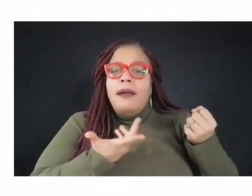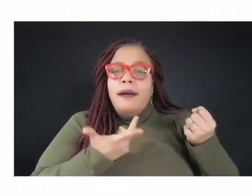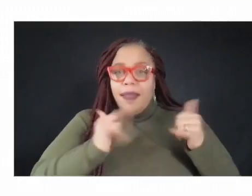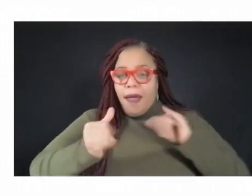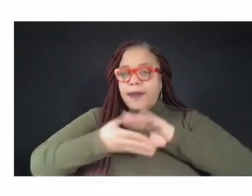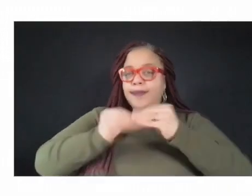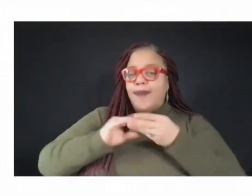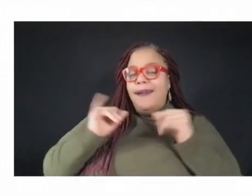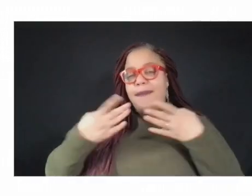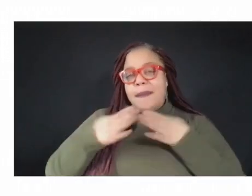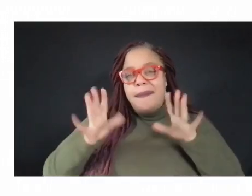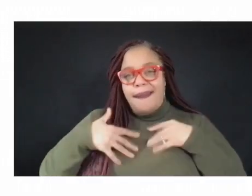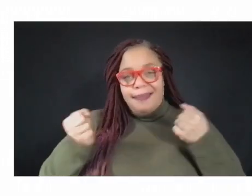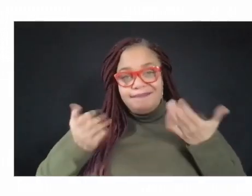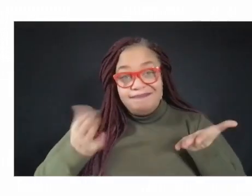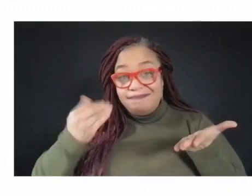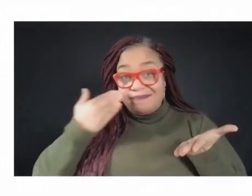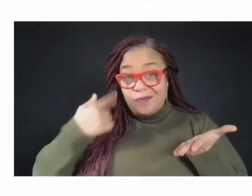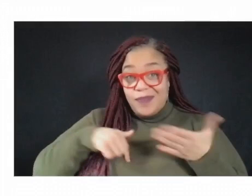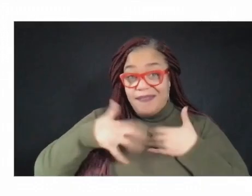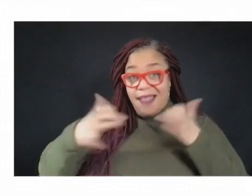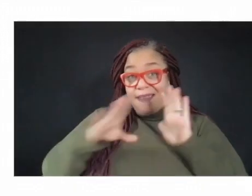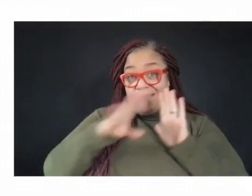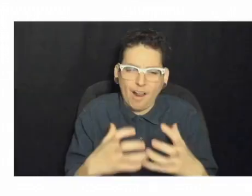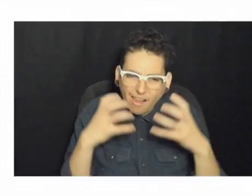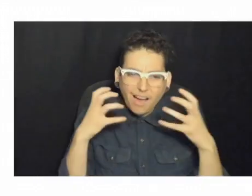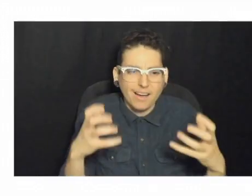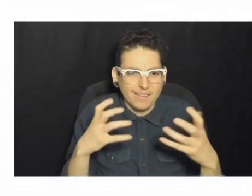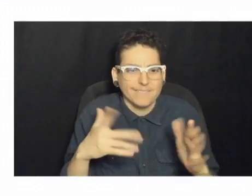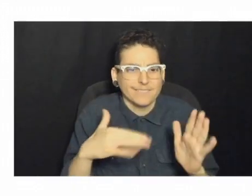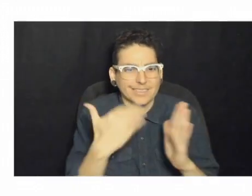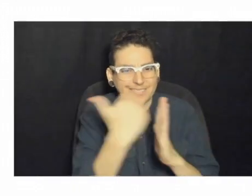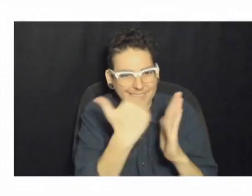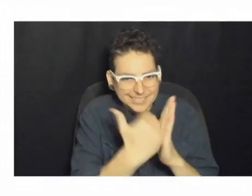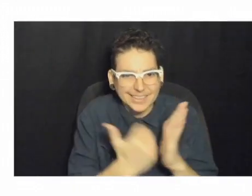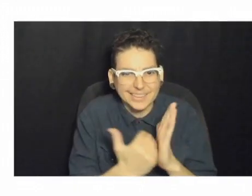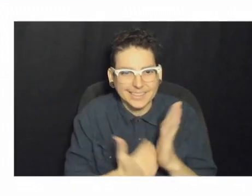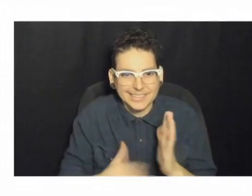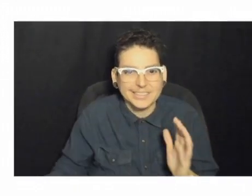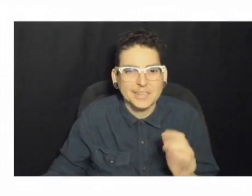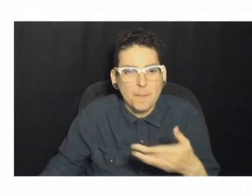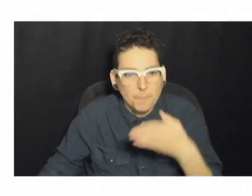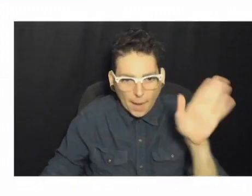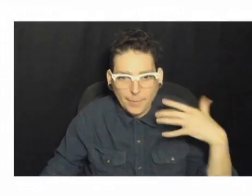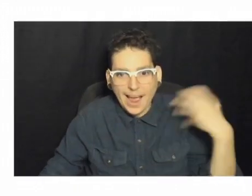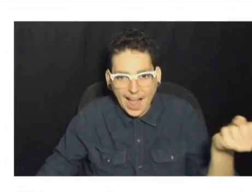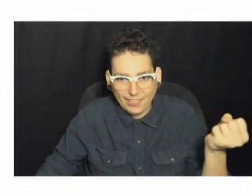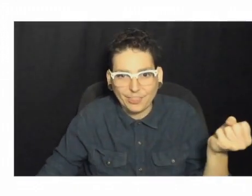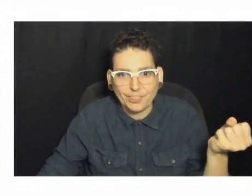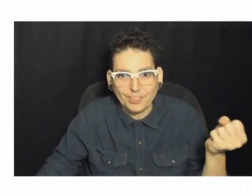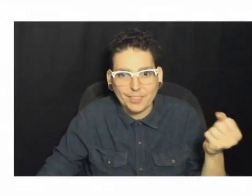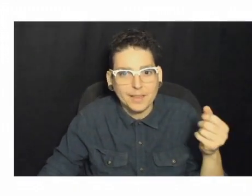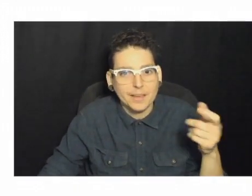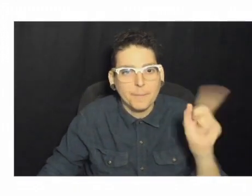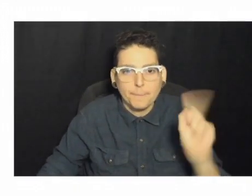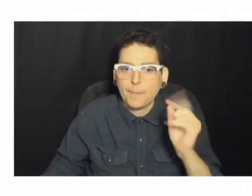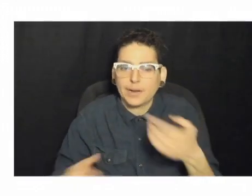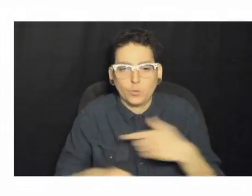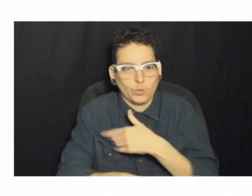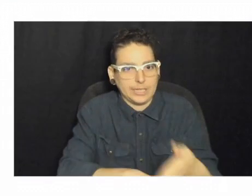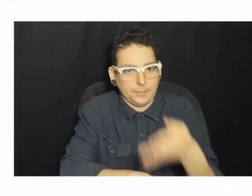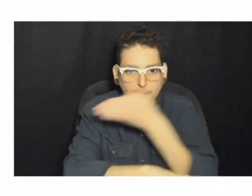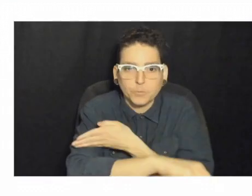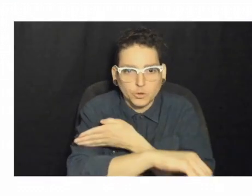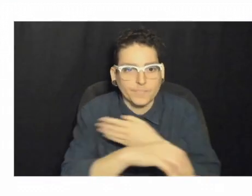I think, is how the minute we get good at something or the problem starts to diminish, the resources disappear. And I think one of our